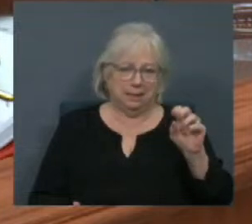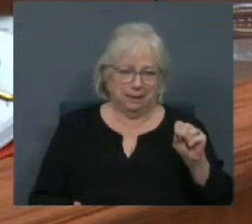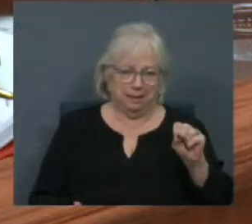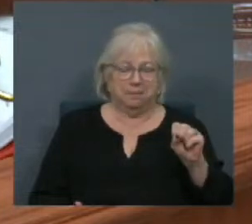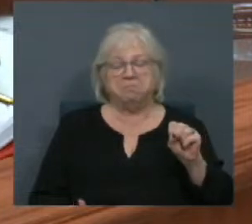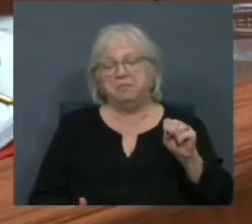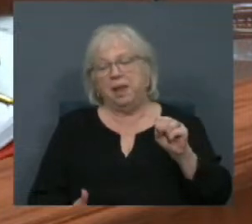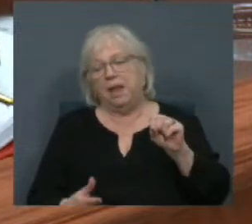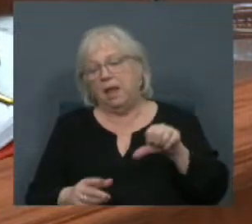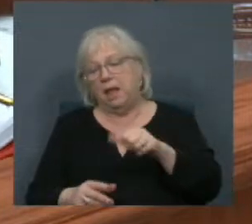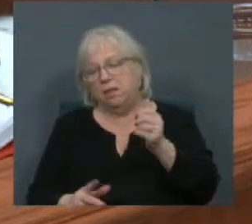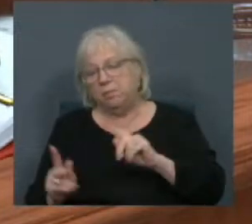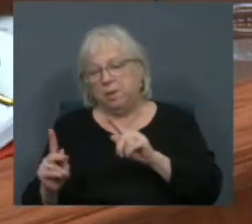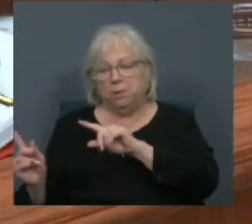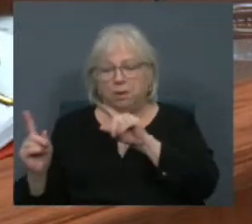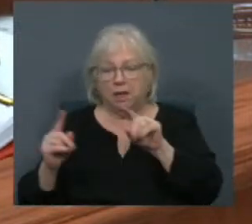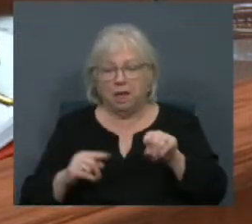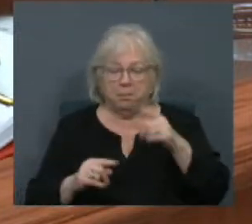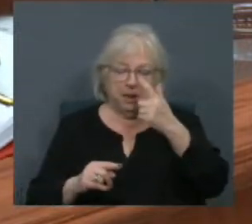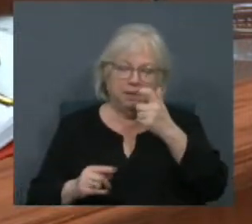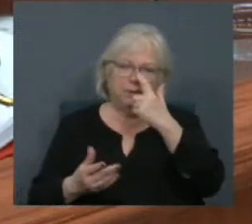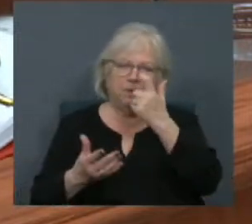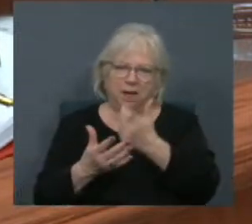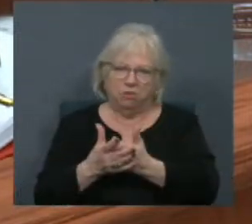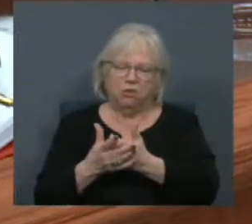in the things that the city does.